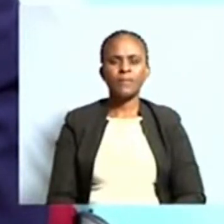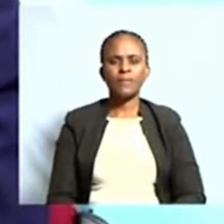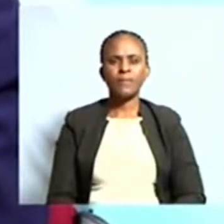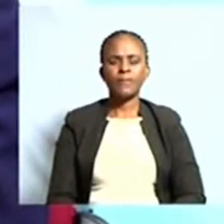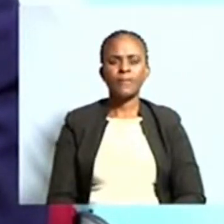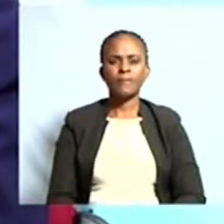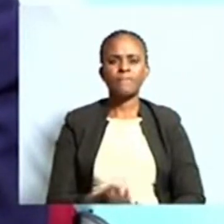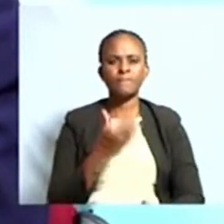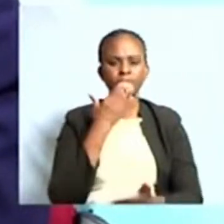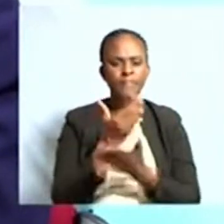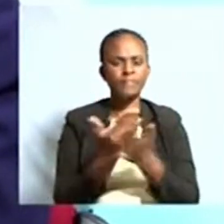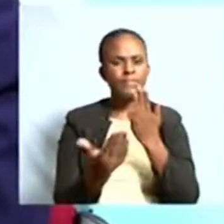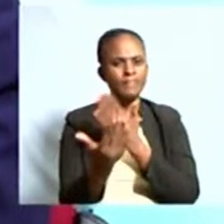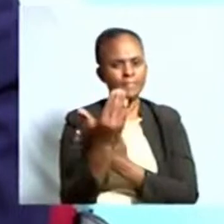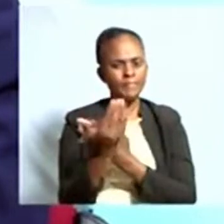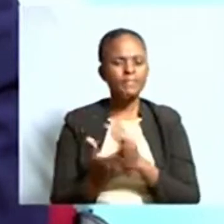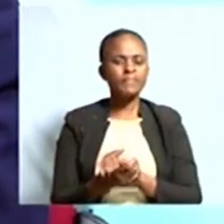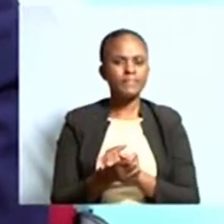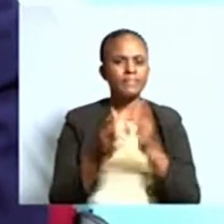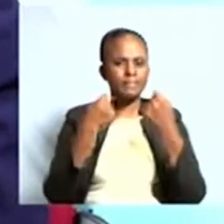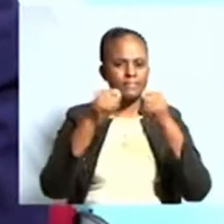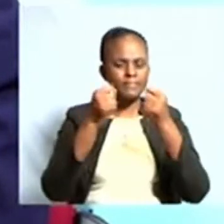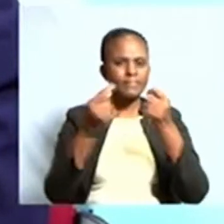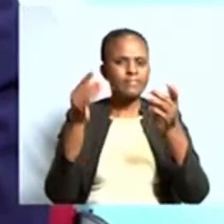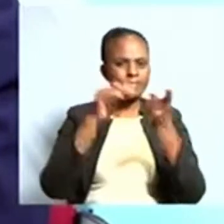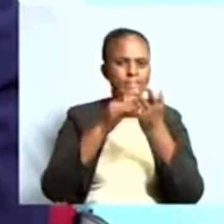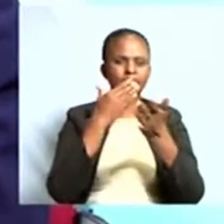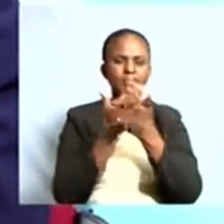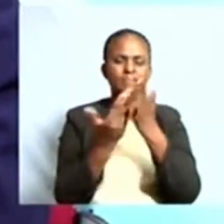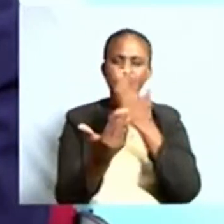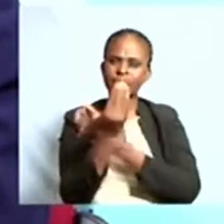Good morning. Let's try again. Good morning.